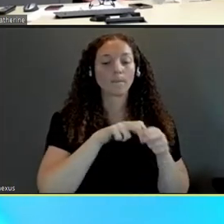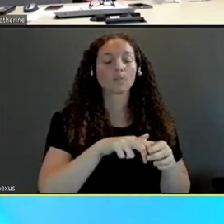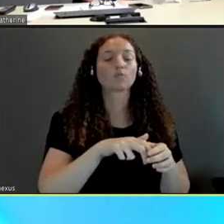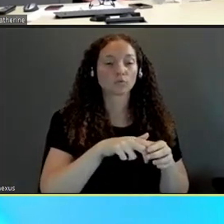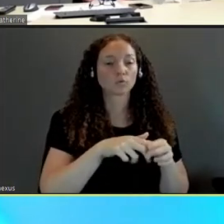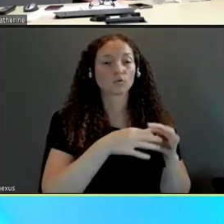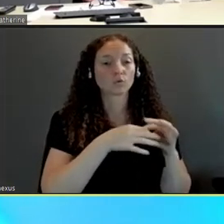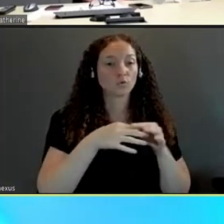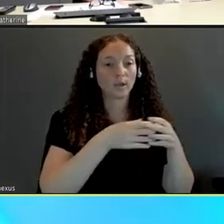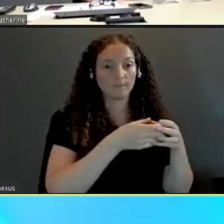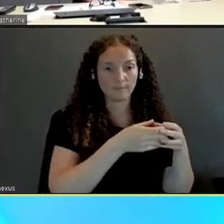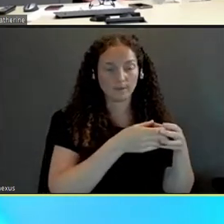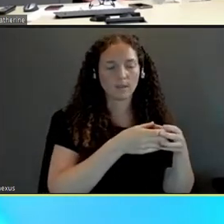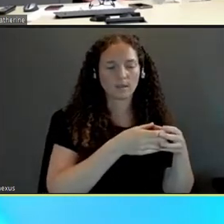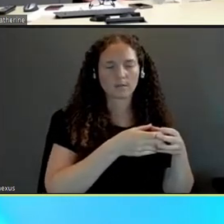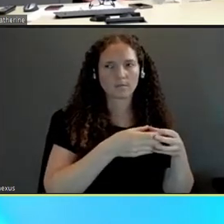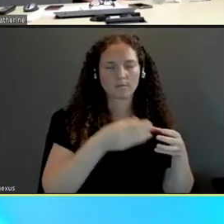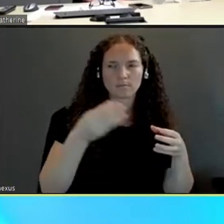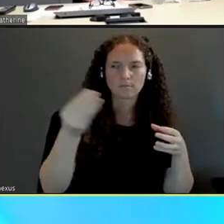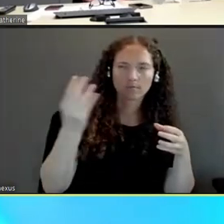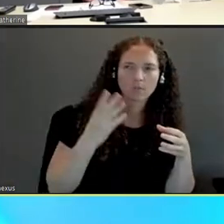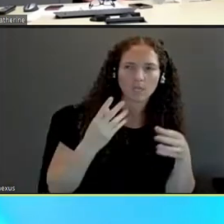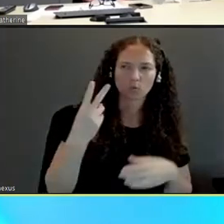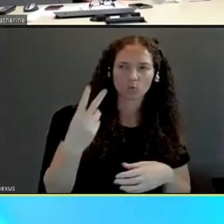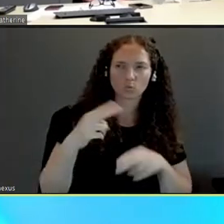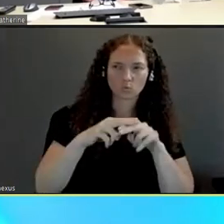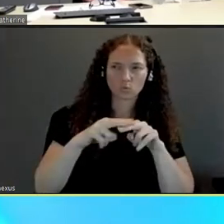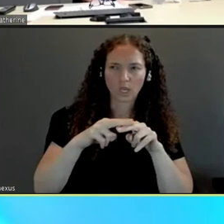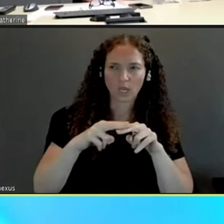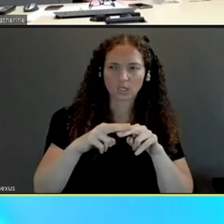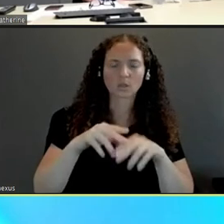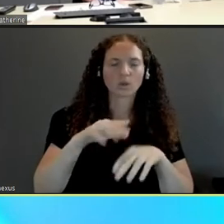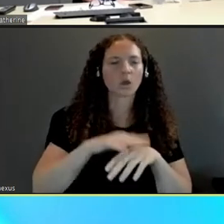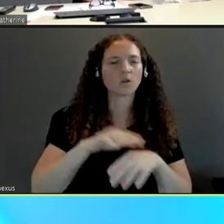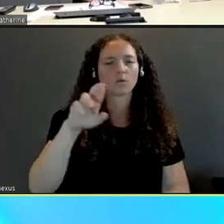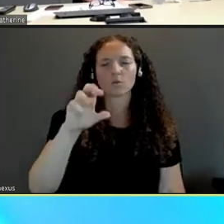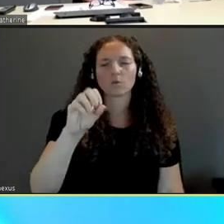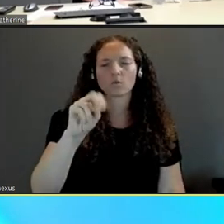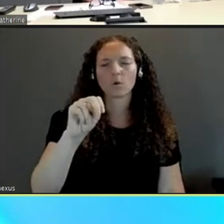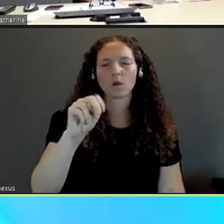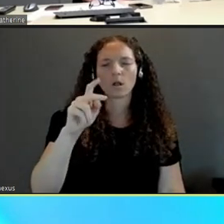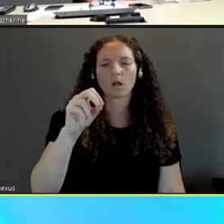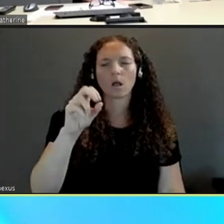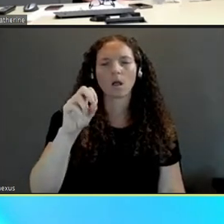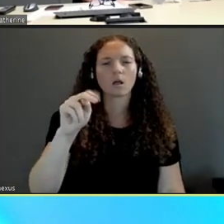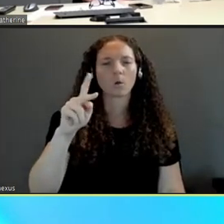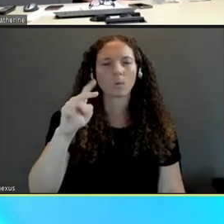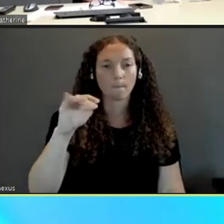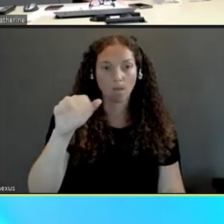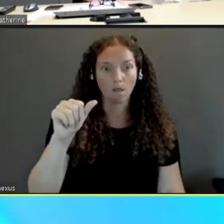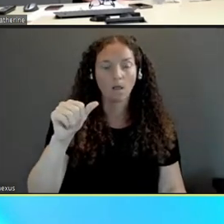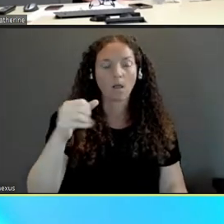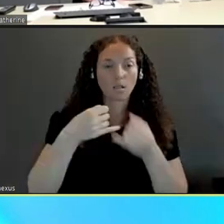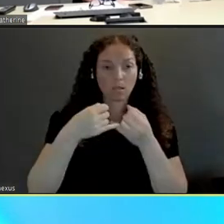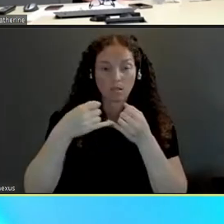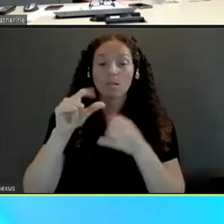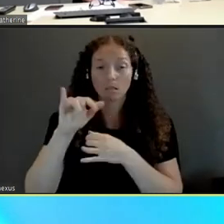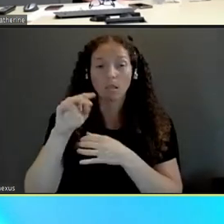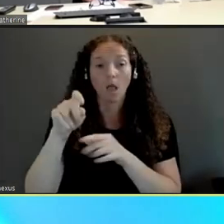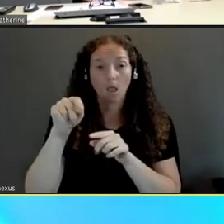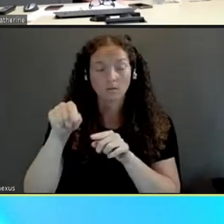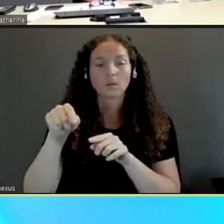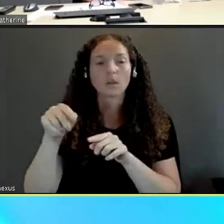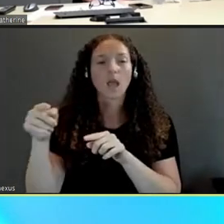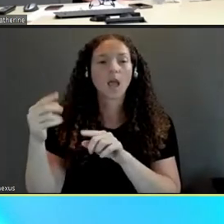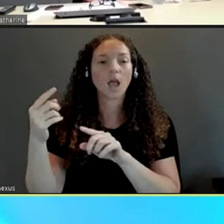trains on the Ronkonkoma line from Penn Station have been running express to Mineola. This is a